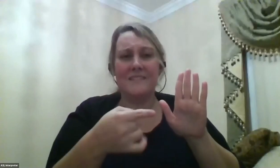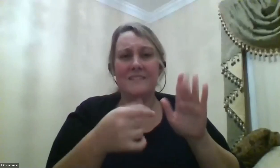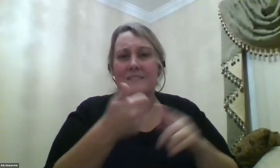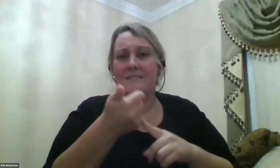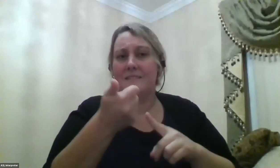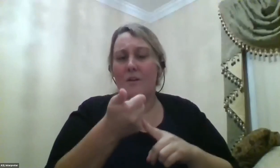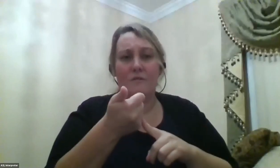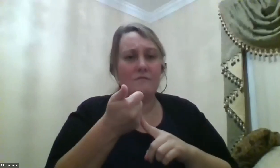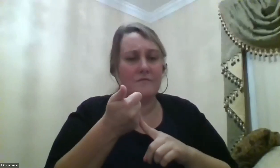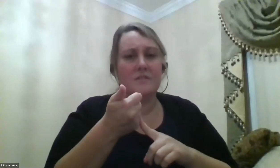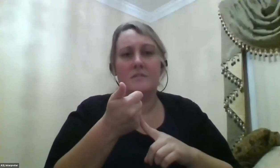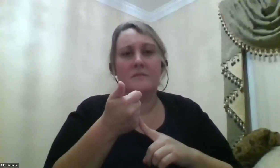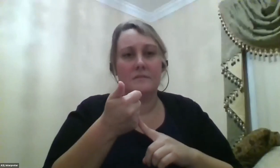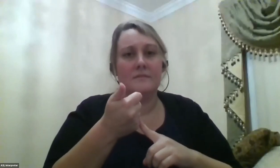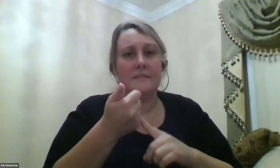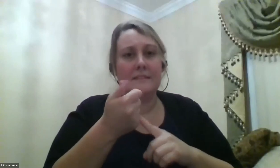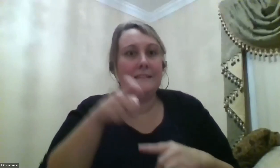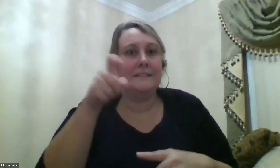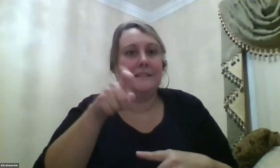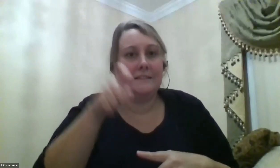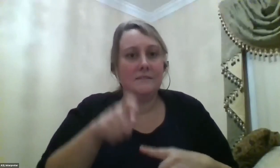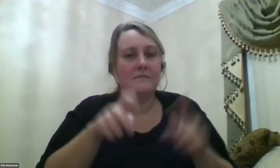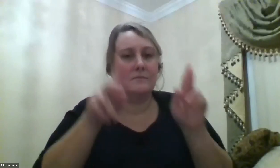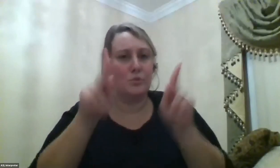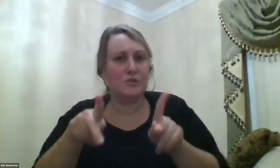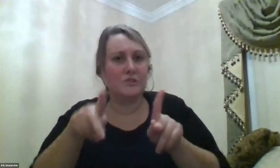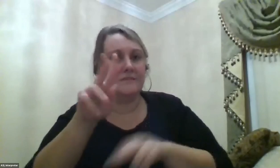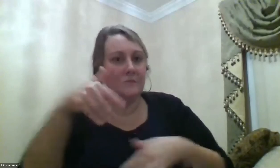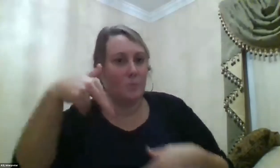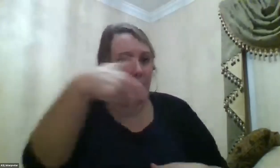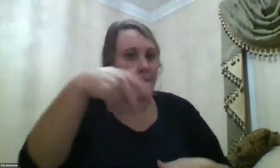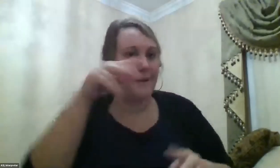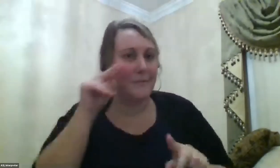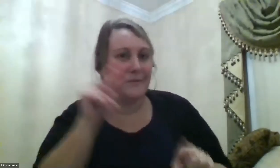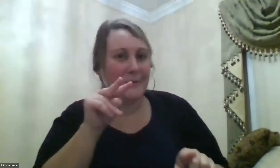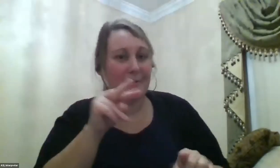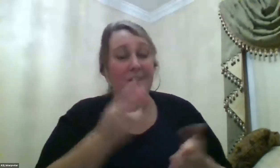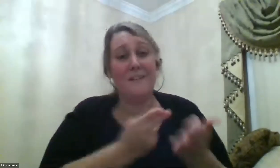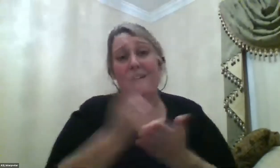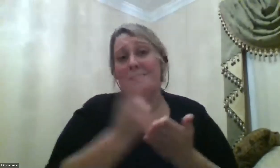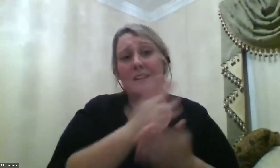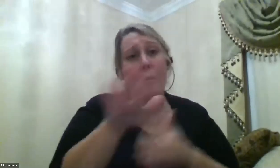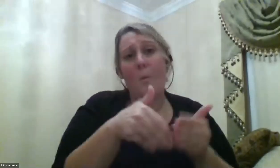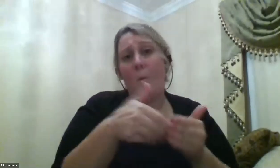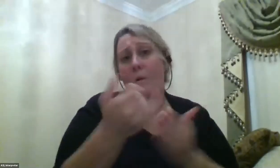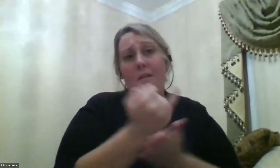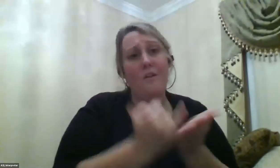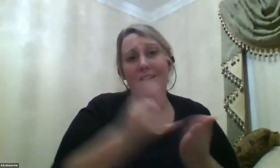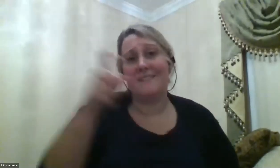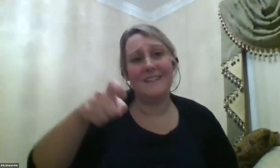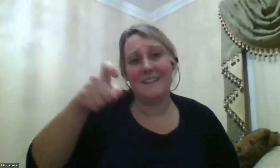in some way, or have that physical capacity, even if you're sitting in a certain screening room or whatever, but like,